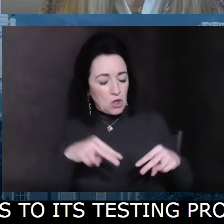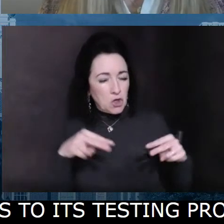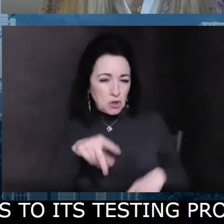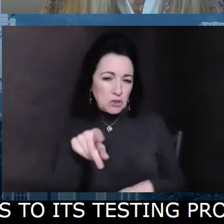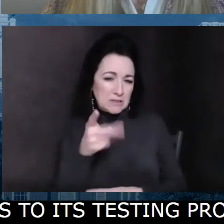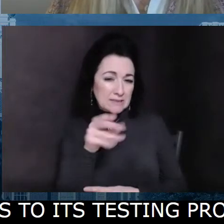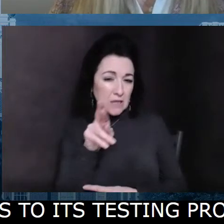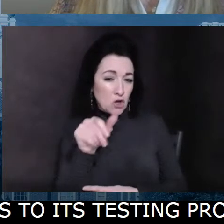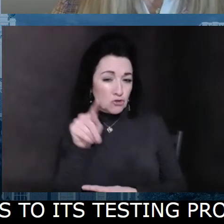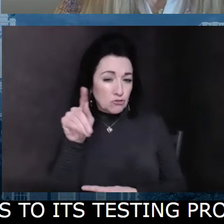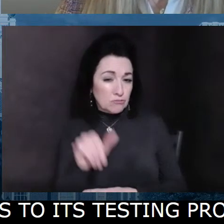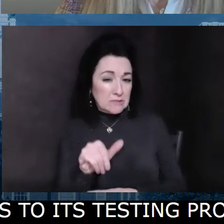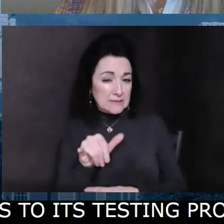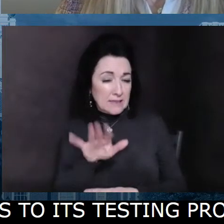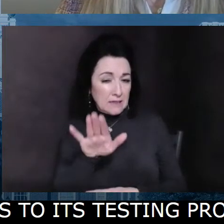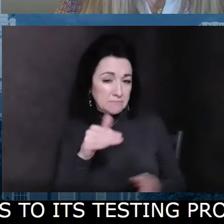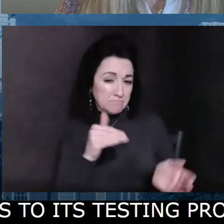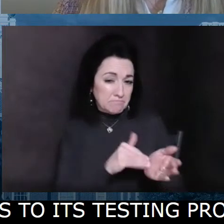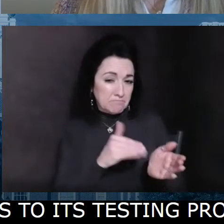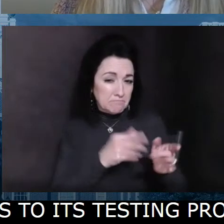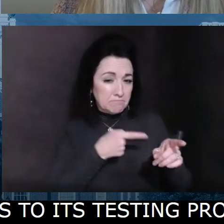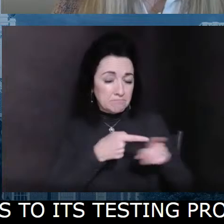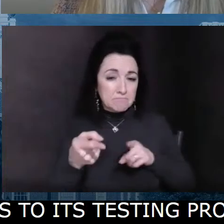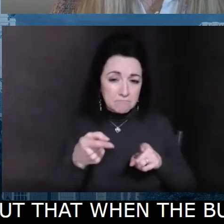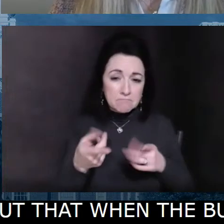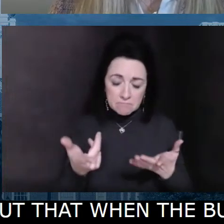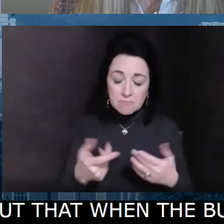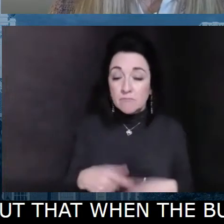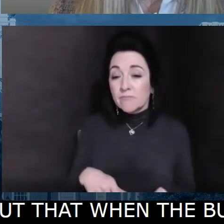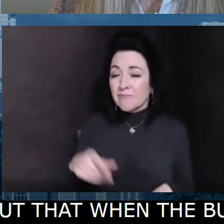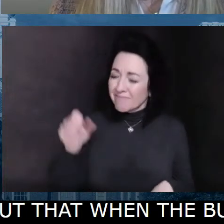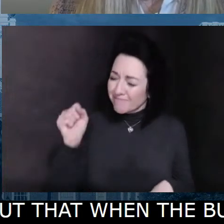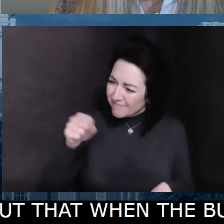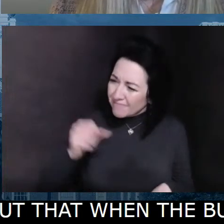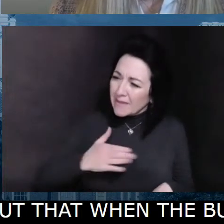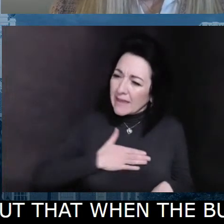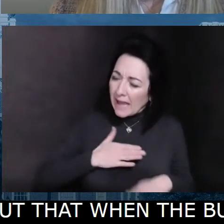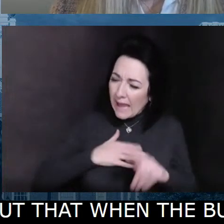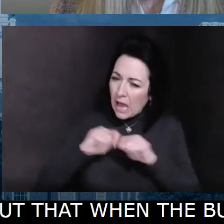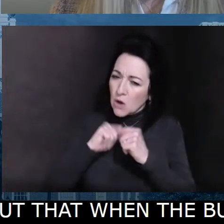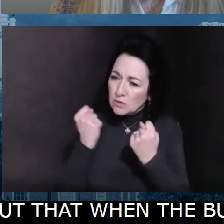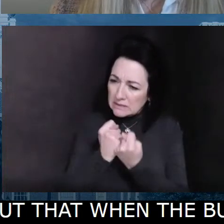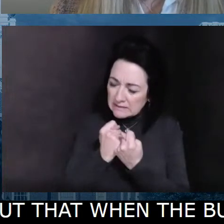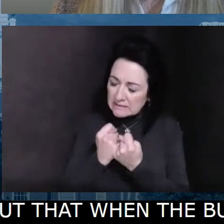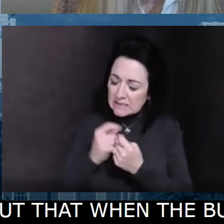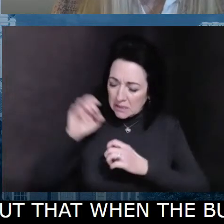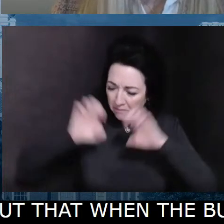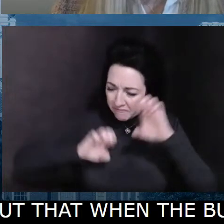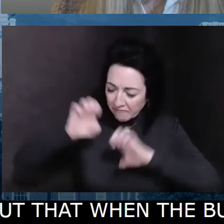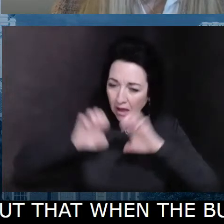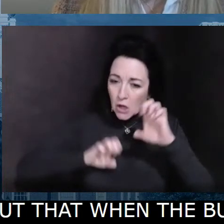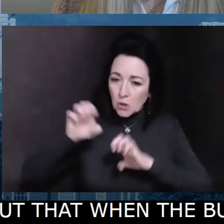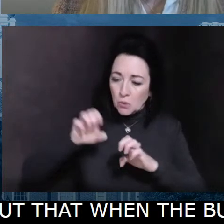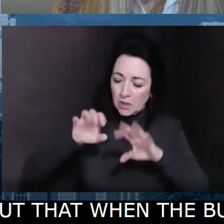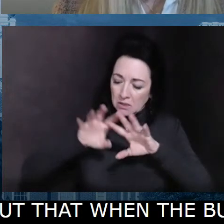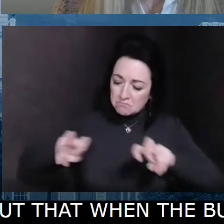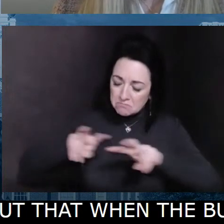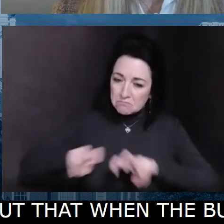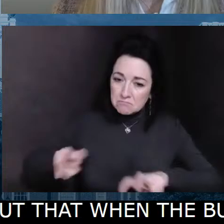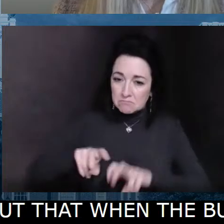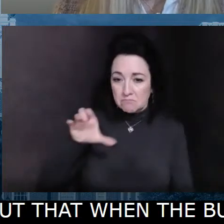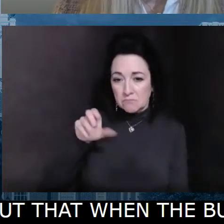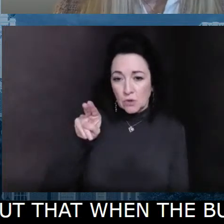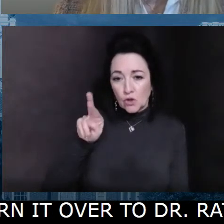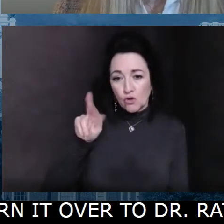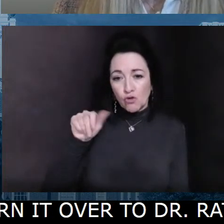Yeah, our team has done quite a bit of validation of the curative test, and we are very pleased with